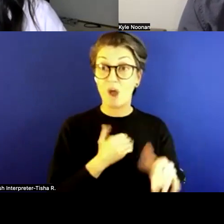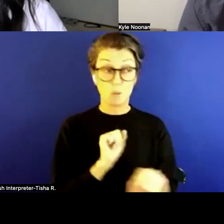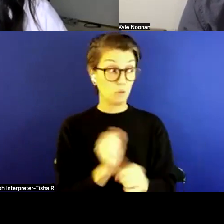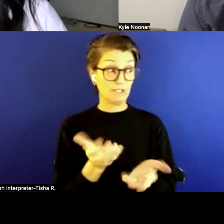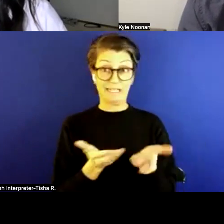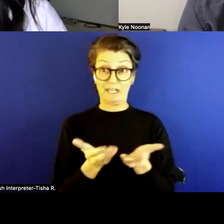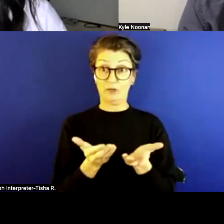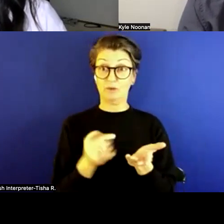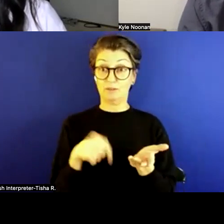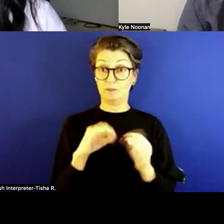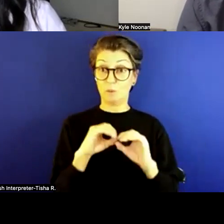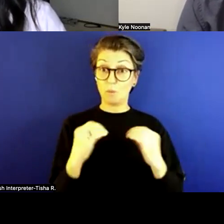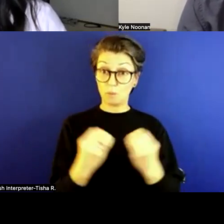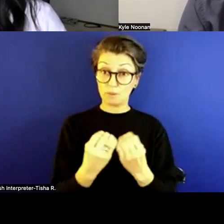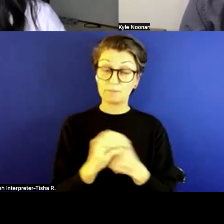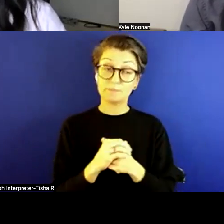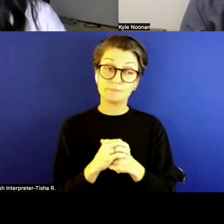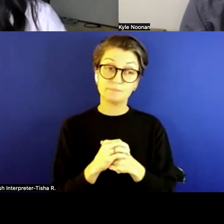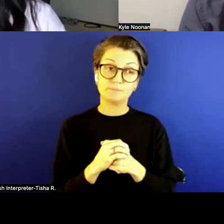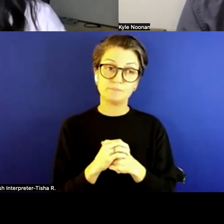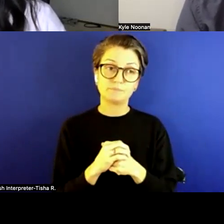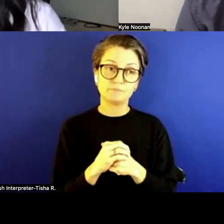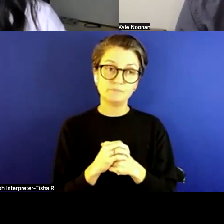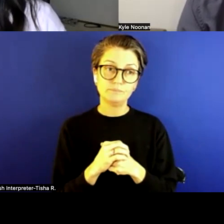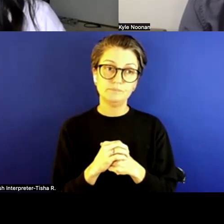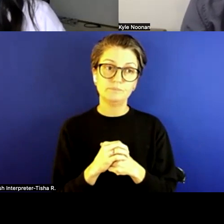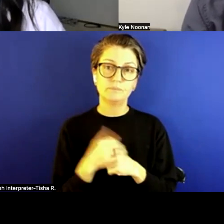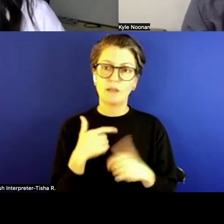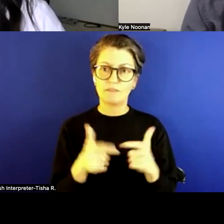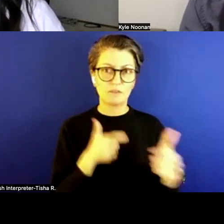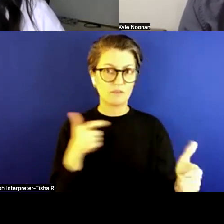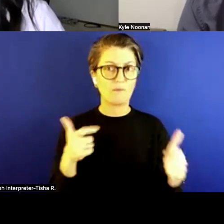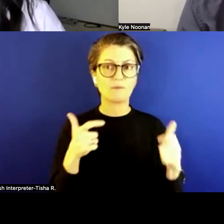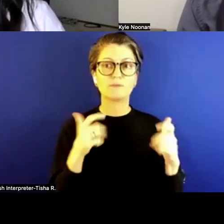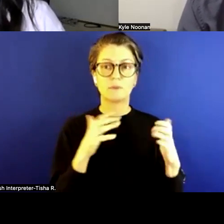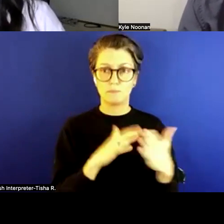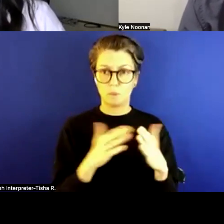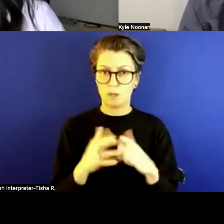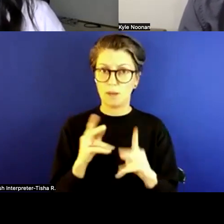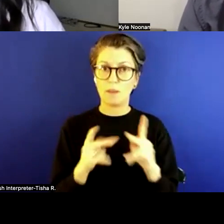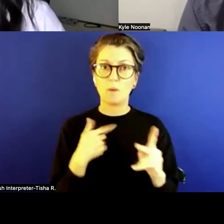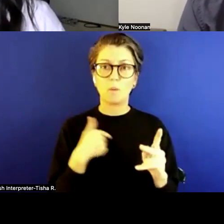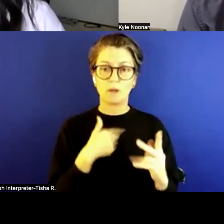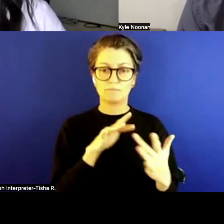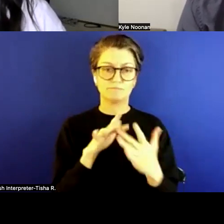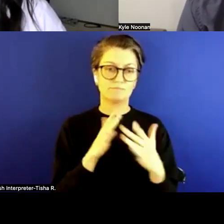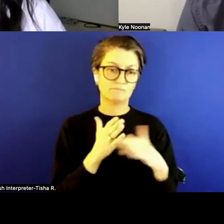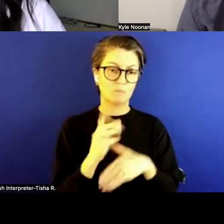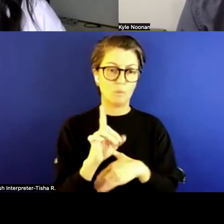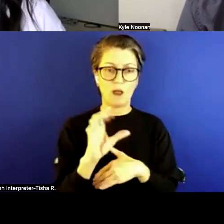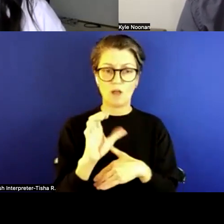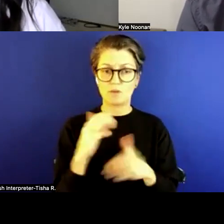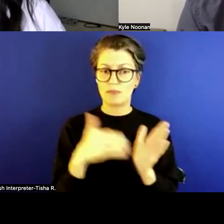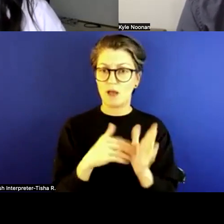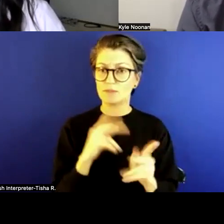because we have a very, very large community of people. We reach almost 100,000 people every year.